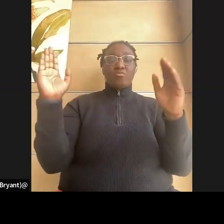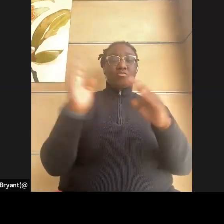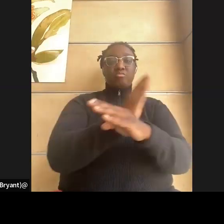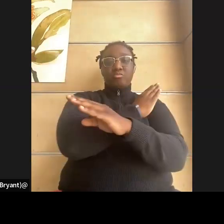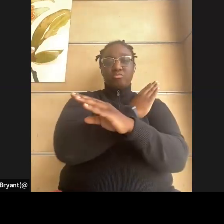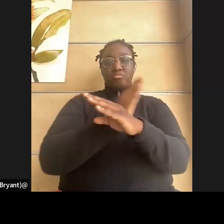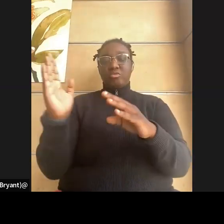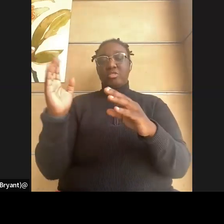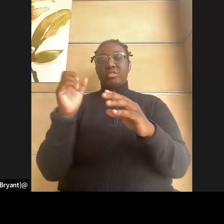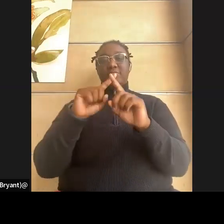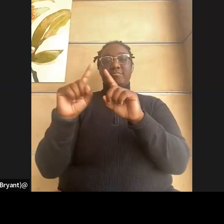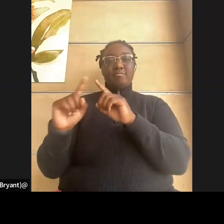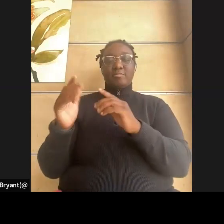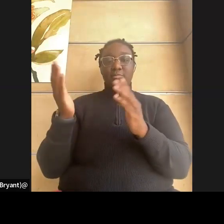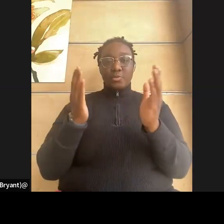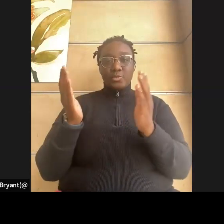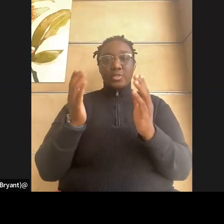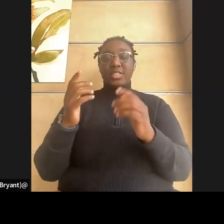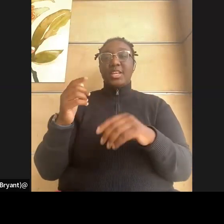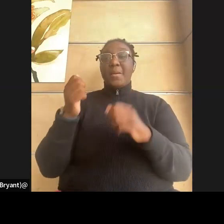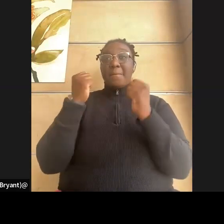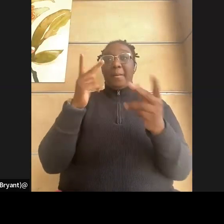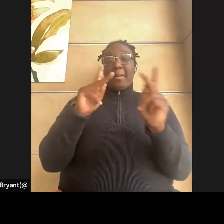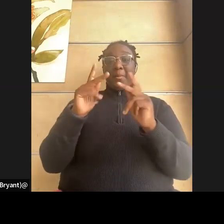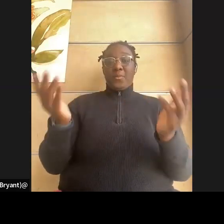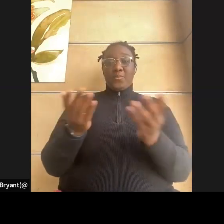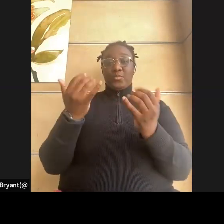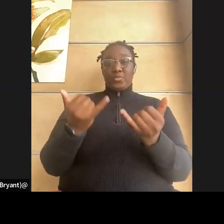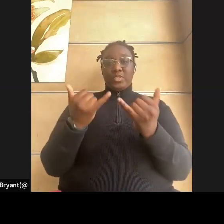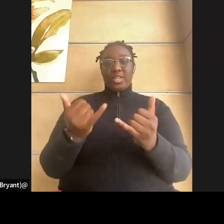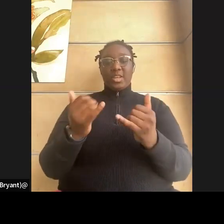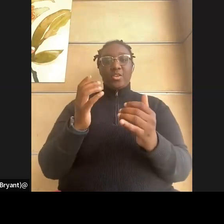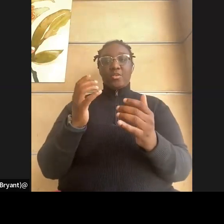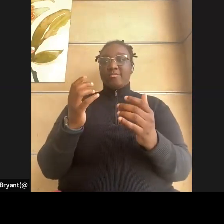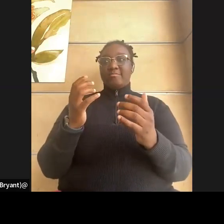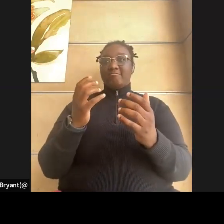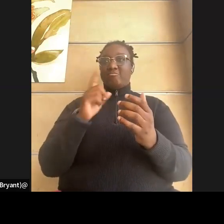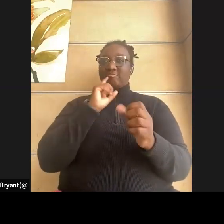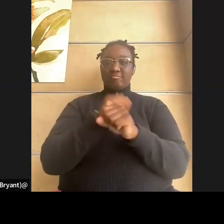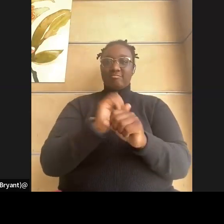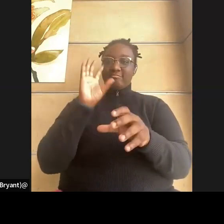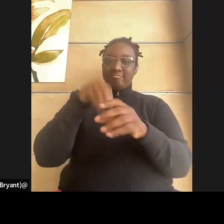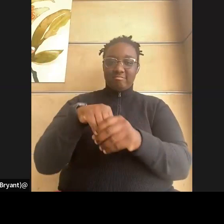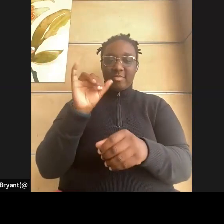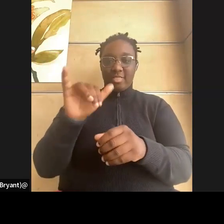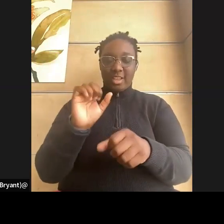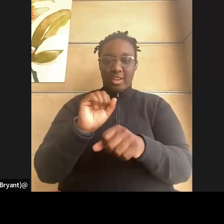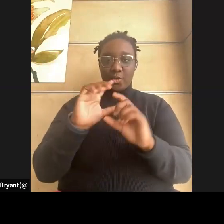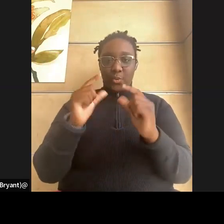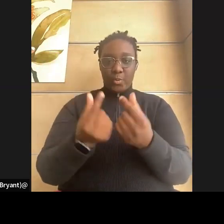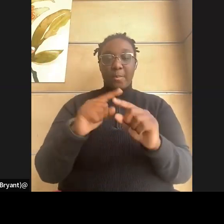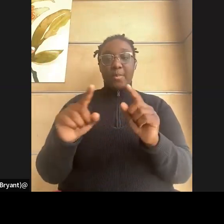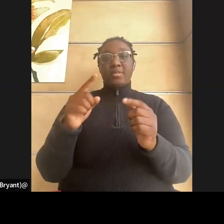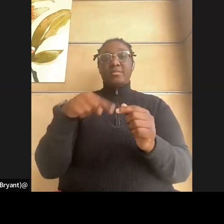I see here today were a part of that work group. And we really, they helped inform the department on the most